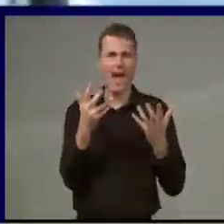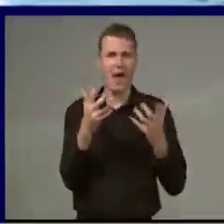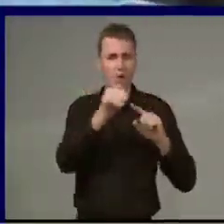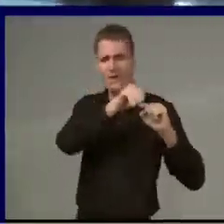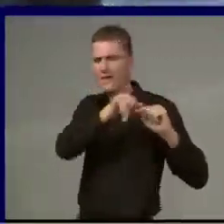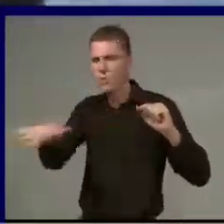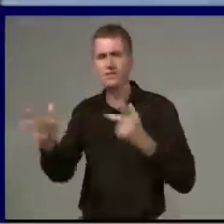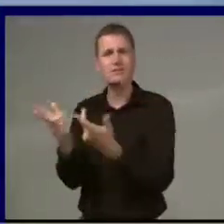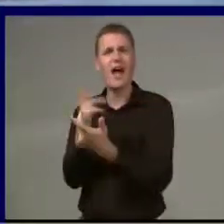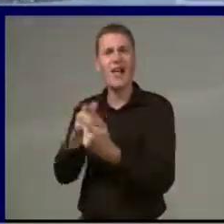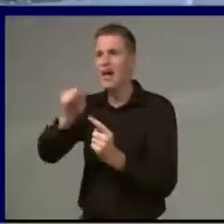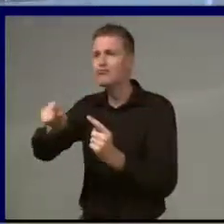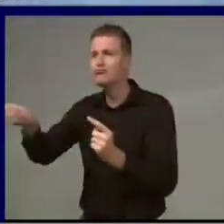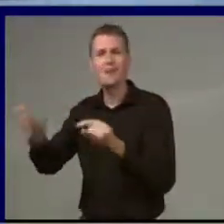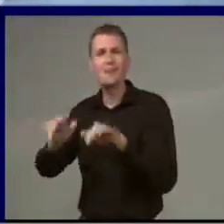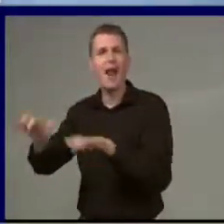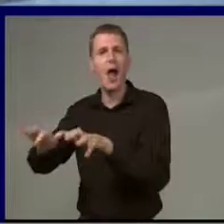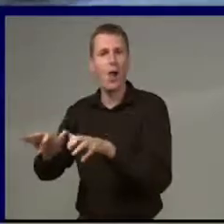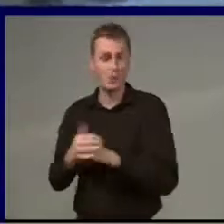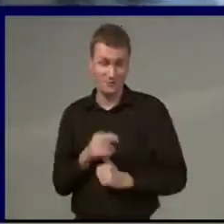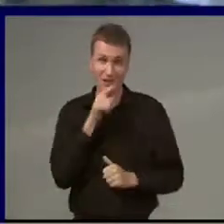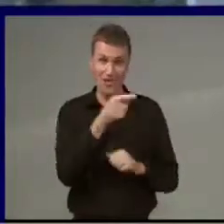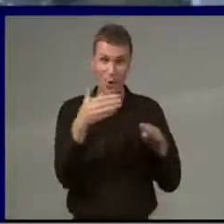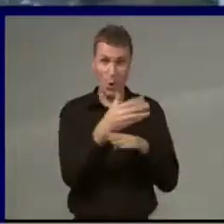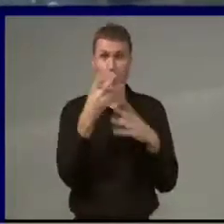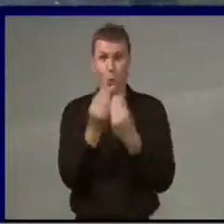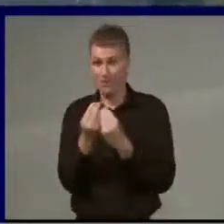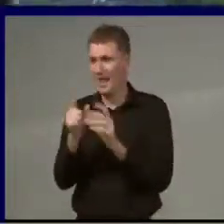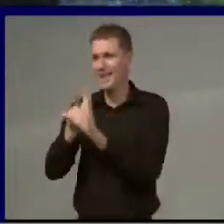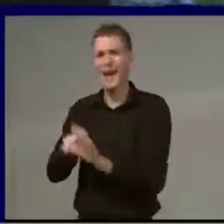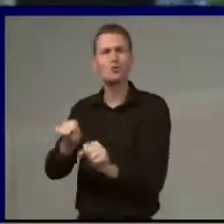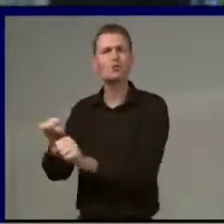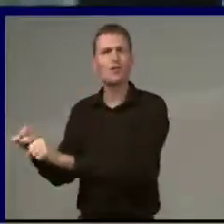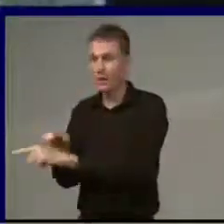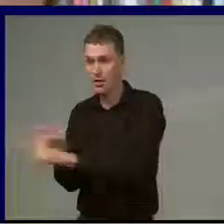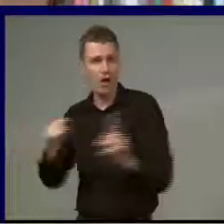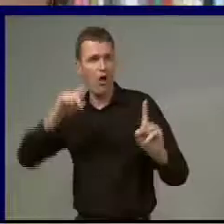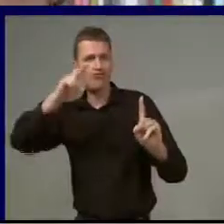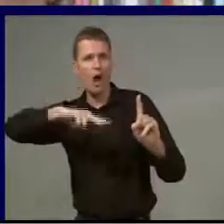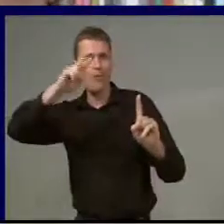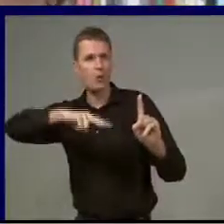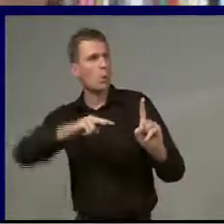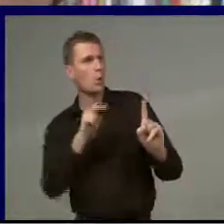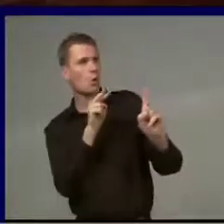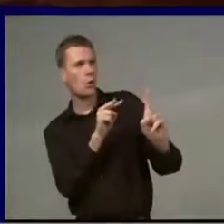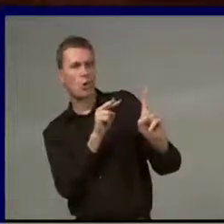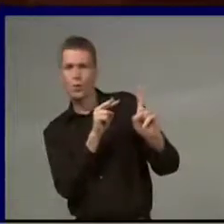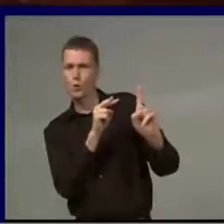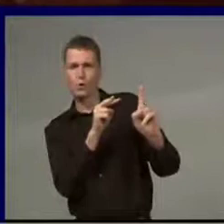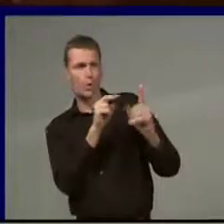of pianists. She works a lot with younger students and they really see her as a role model and look up to her